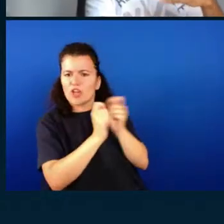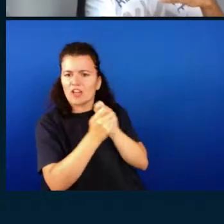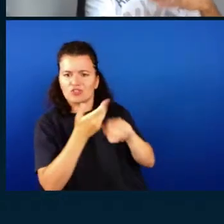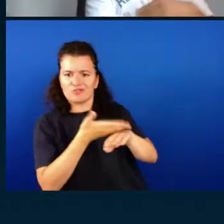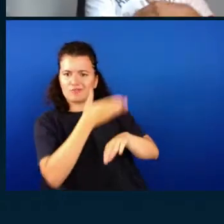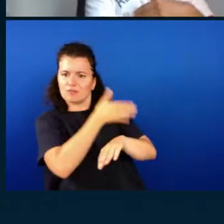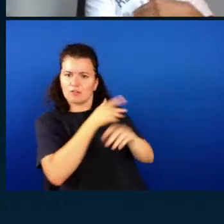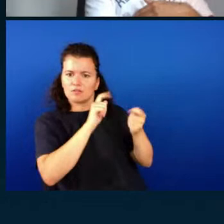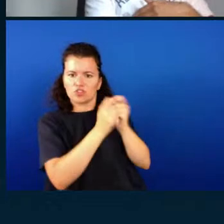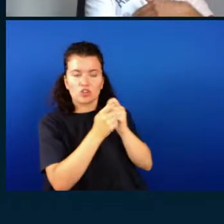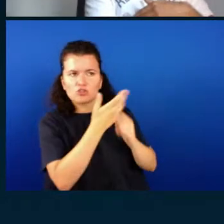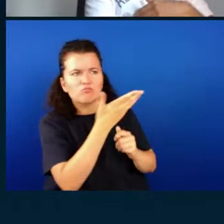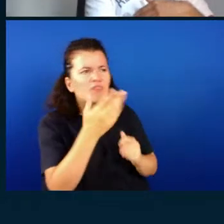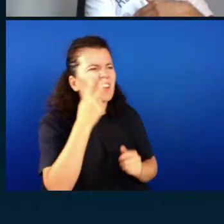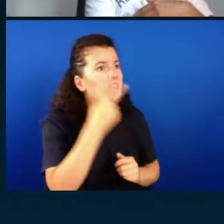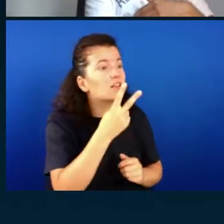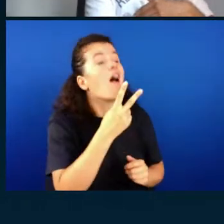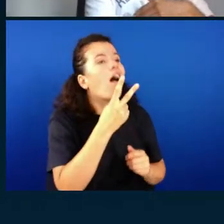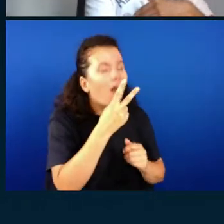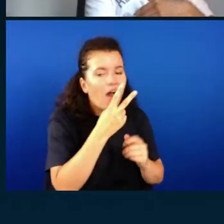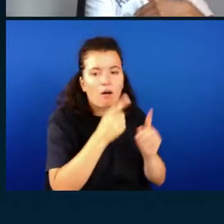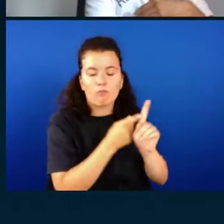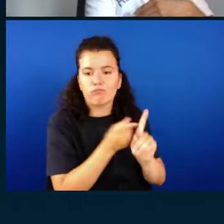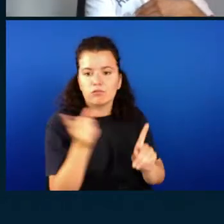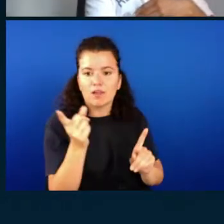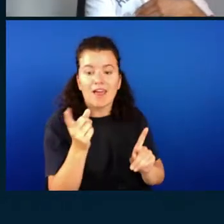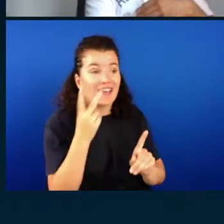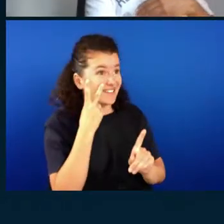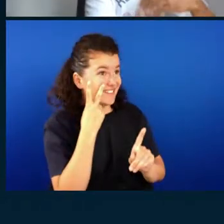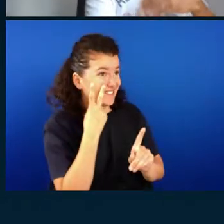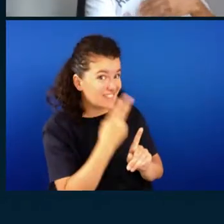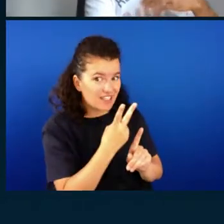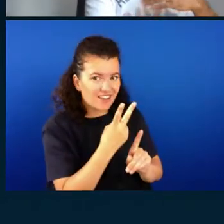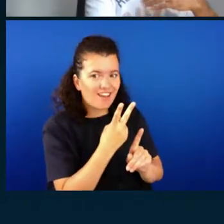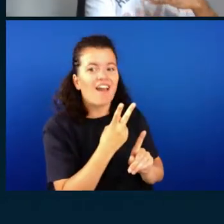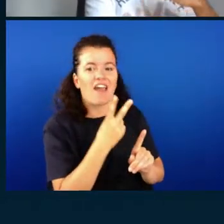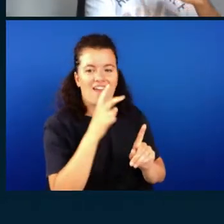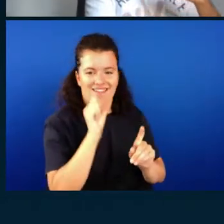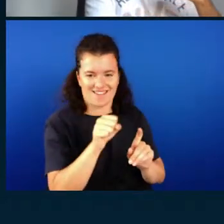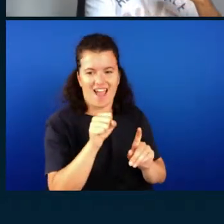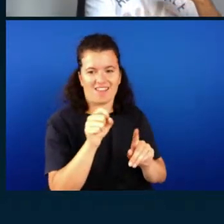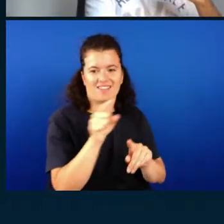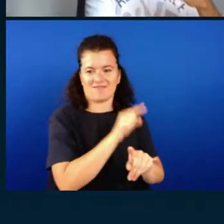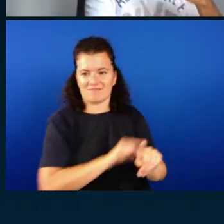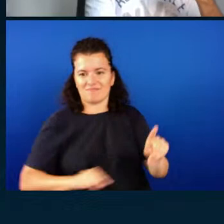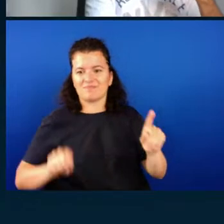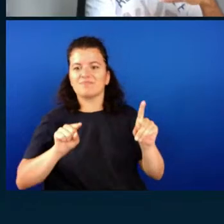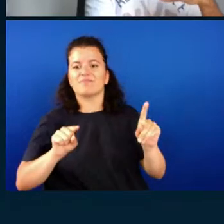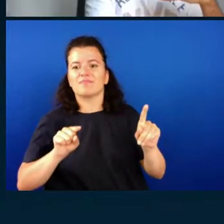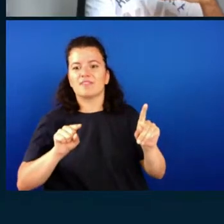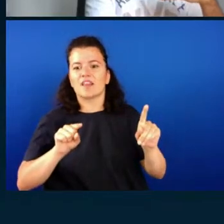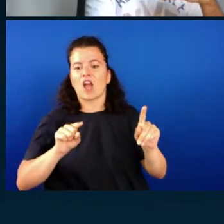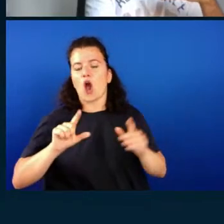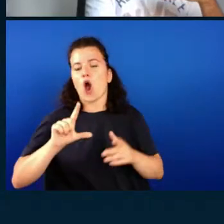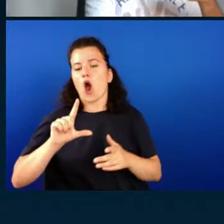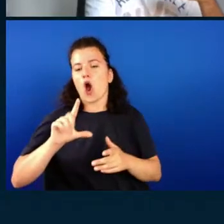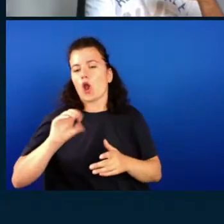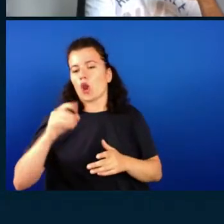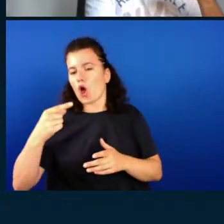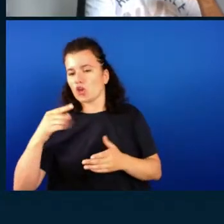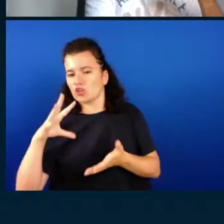If there is a deviation in that configuration, then you can invoke the logic app or a function